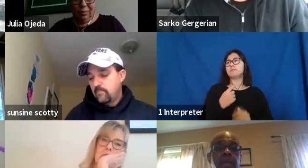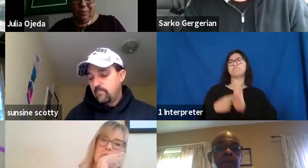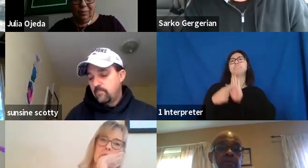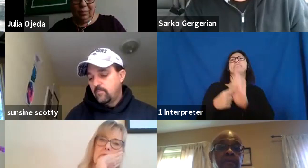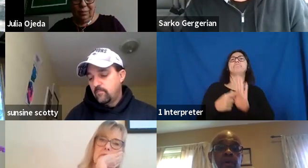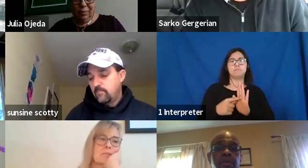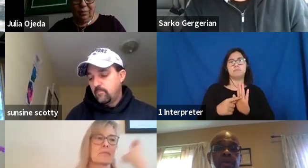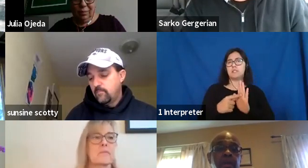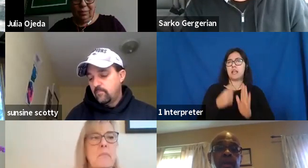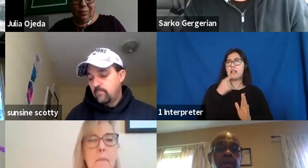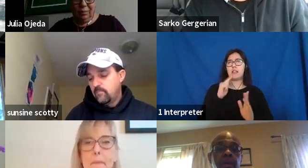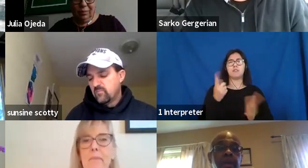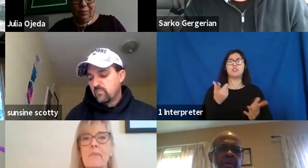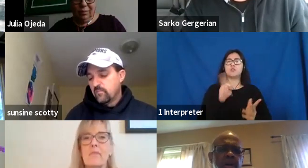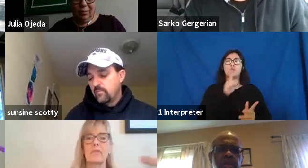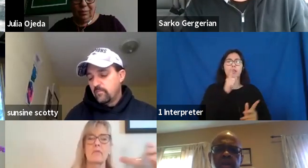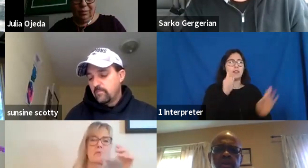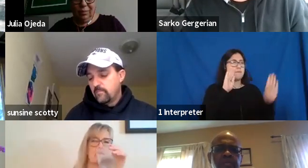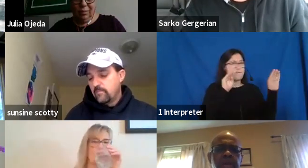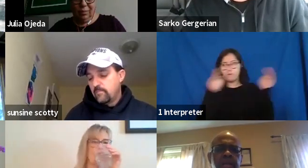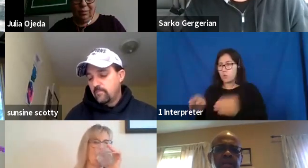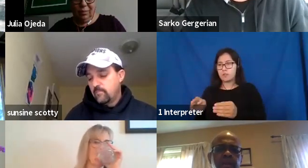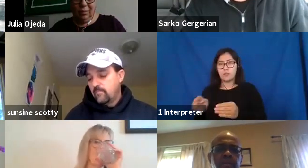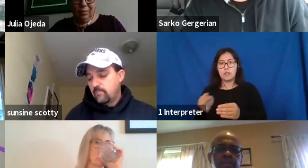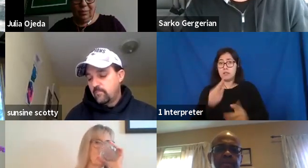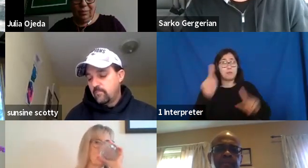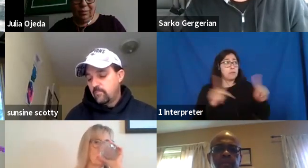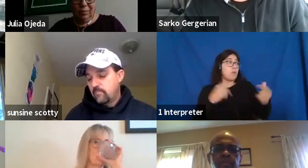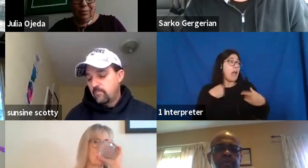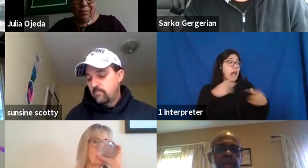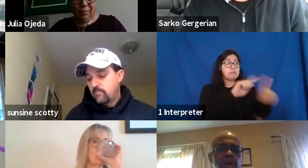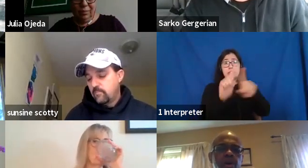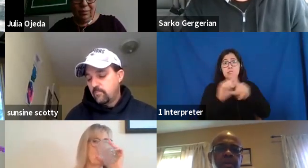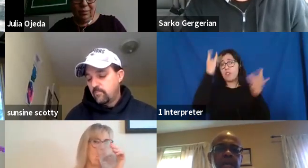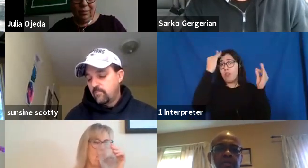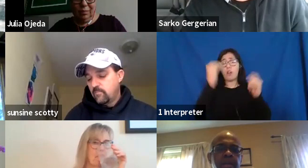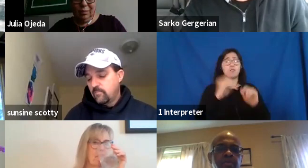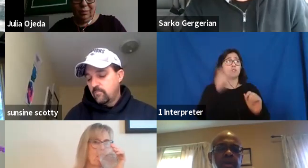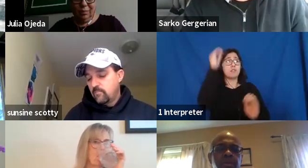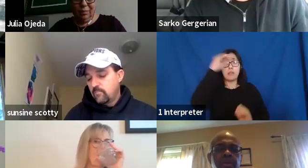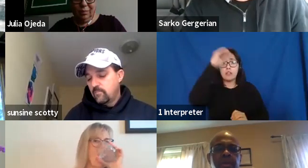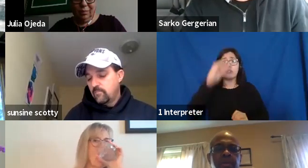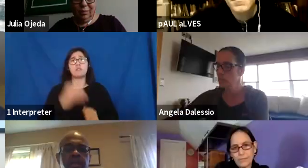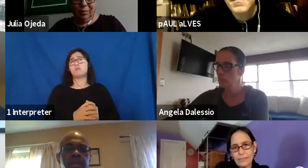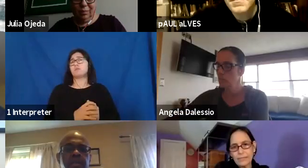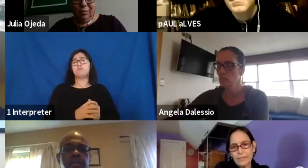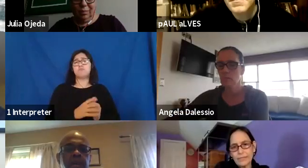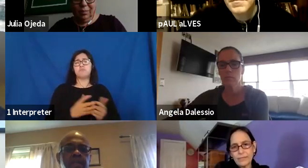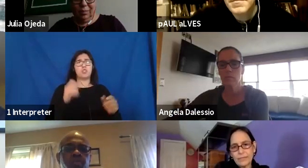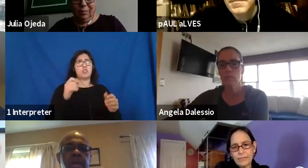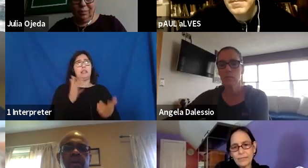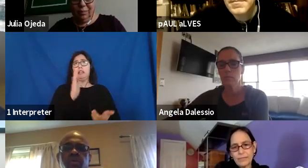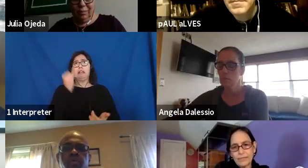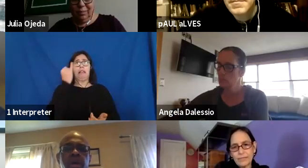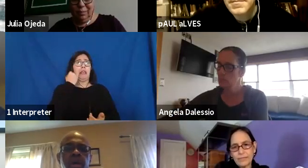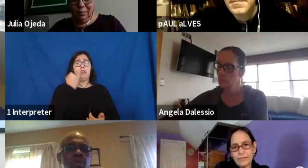says. It's like refocusing it. People come with their own thoughts. You'll be there all day trying to address what somebody says, unless it's something